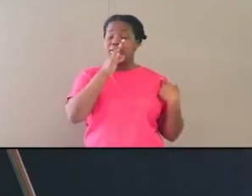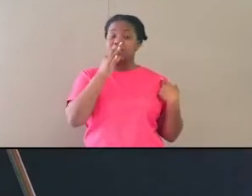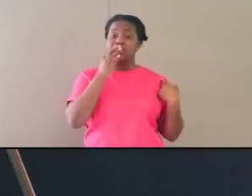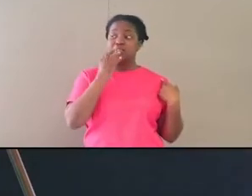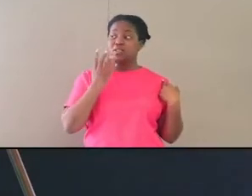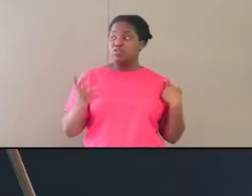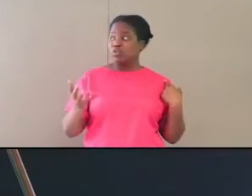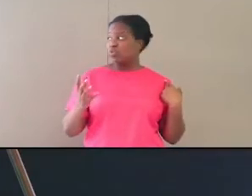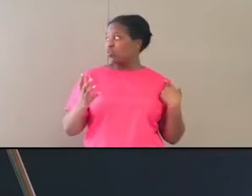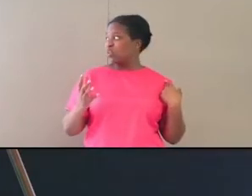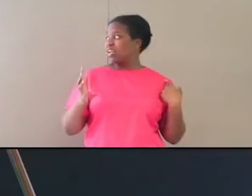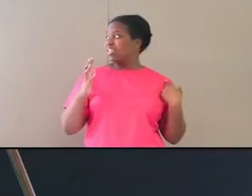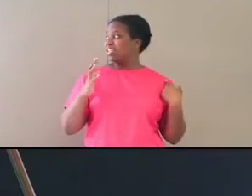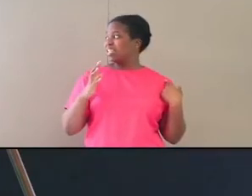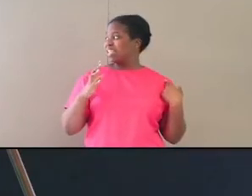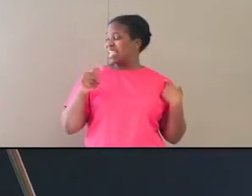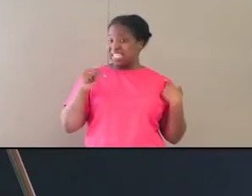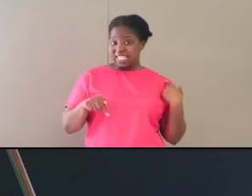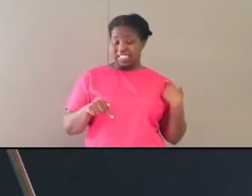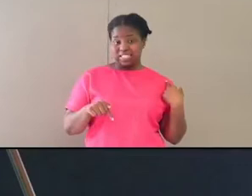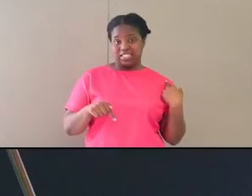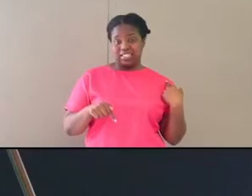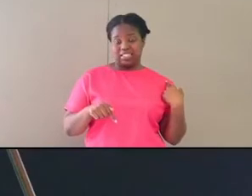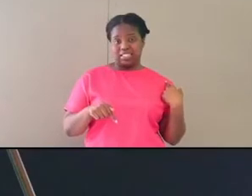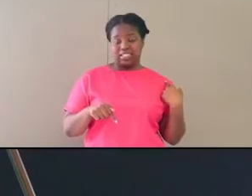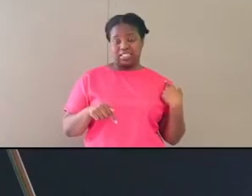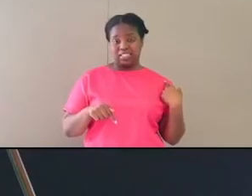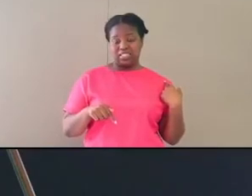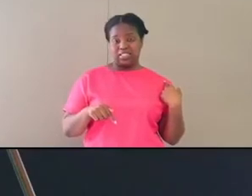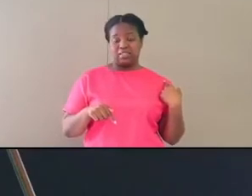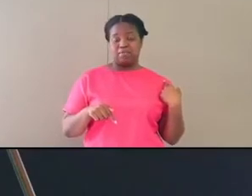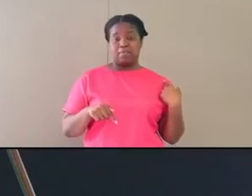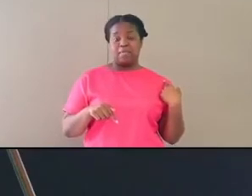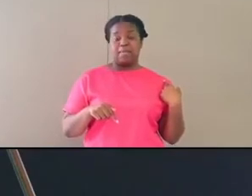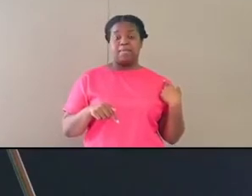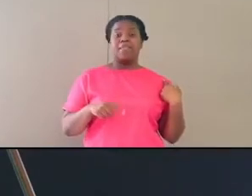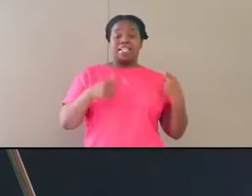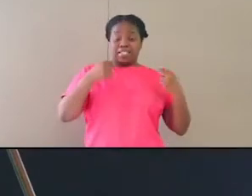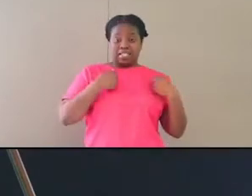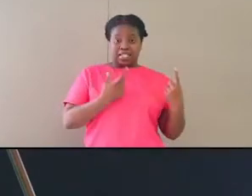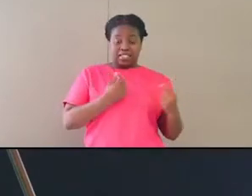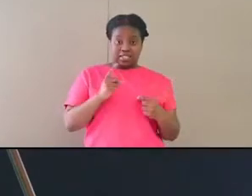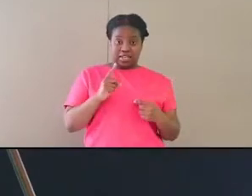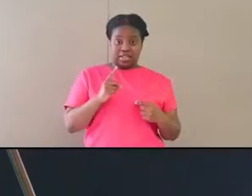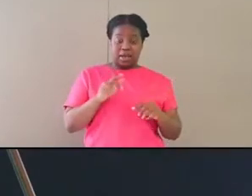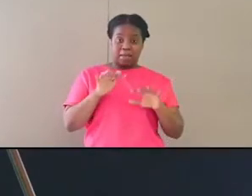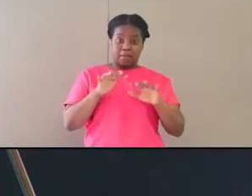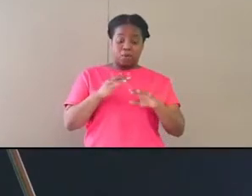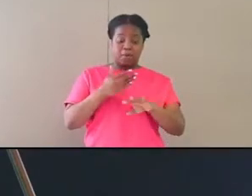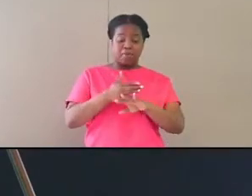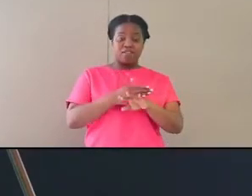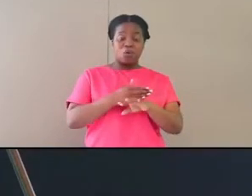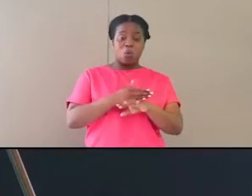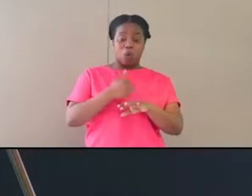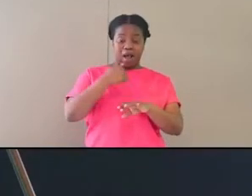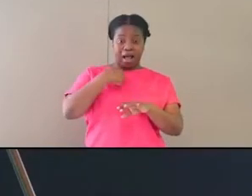it is it is about living the legacy that was left to us by the person who